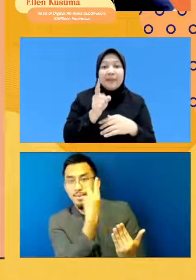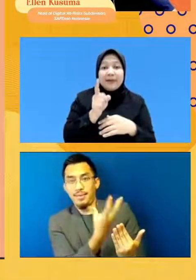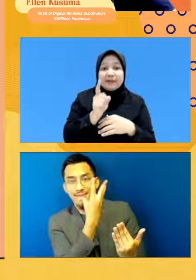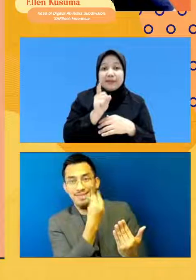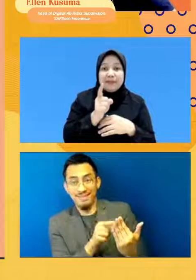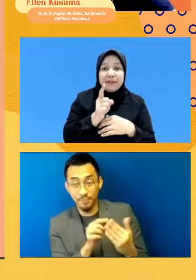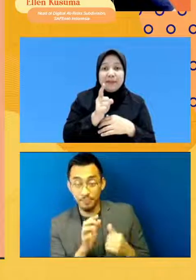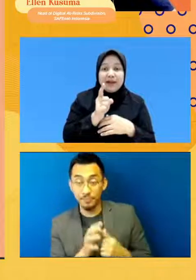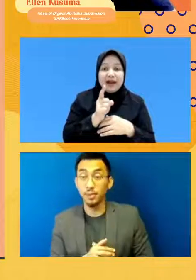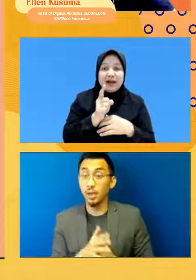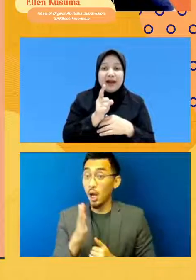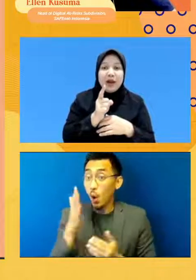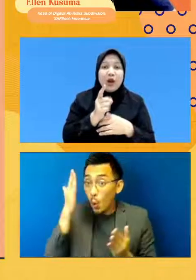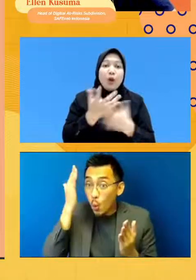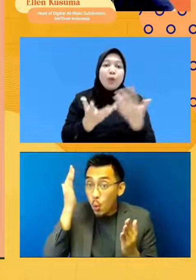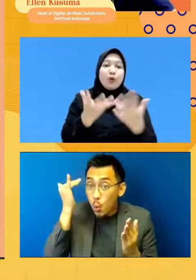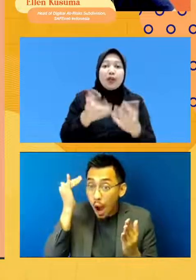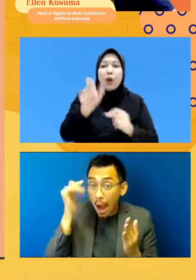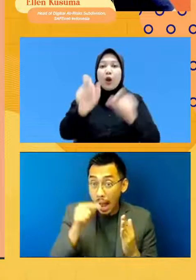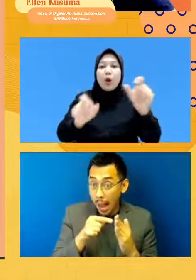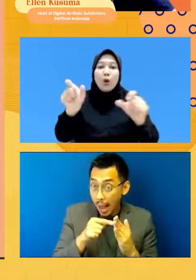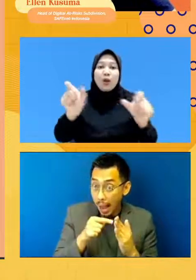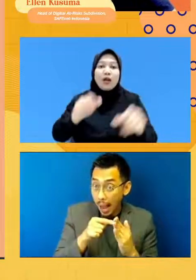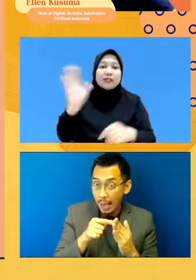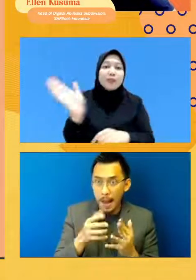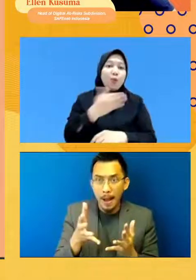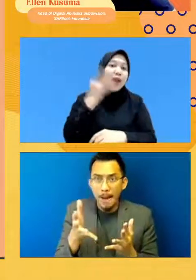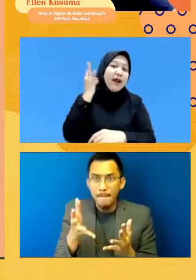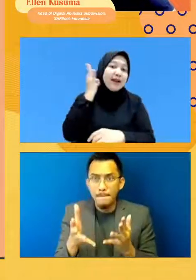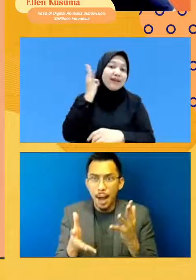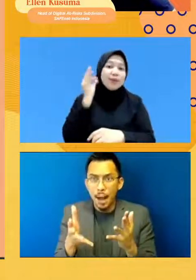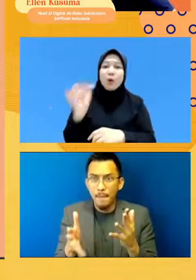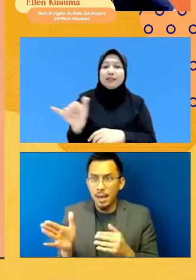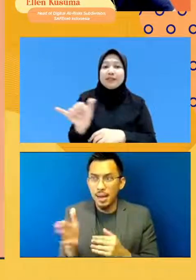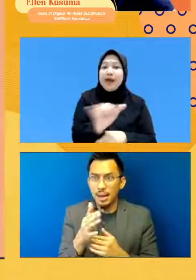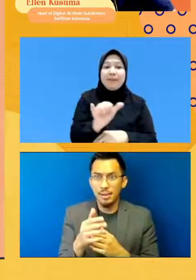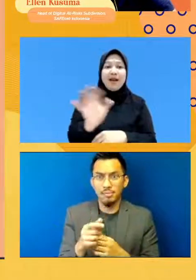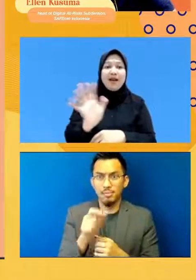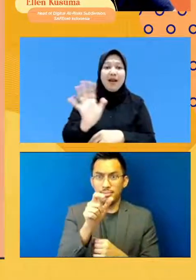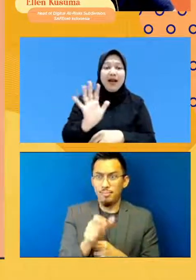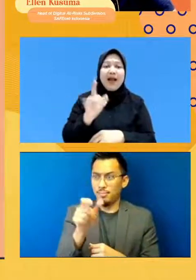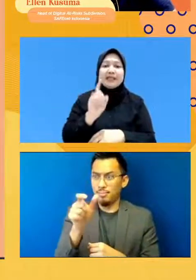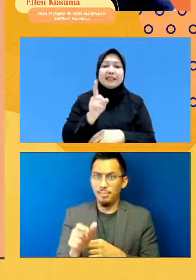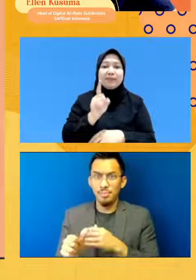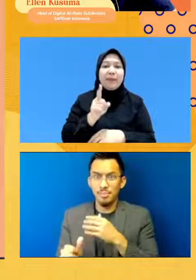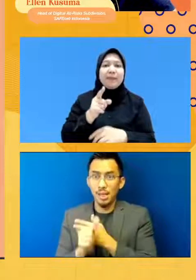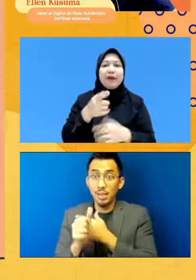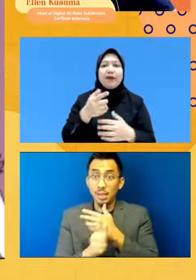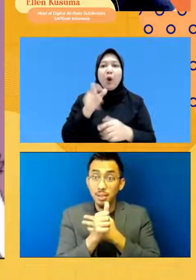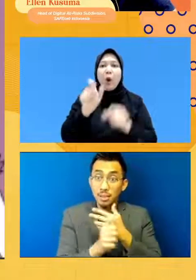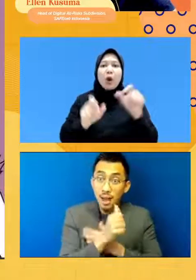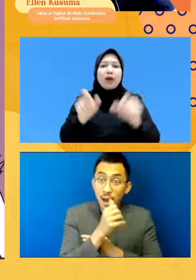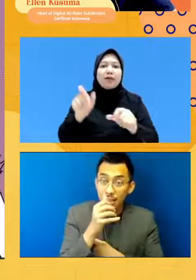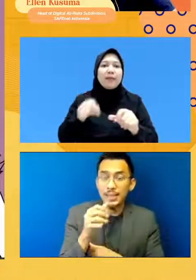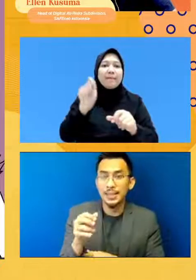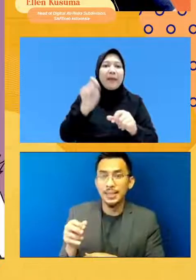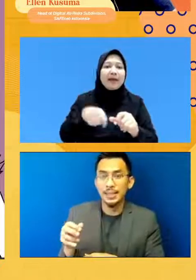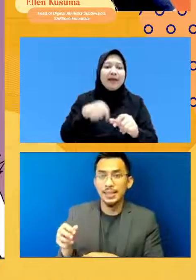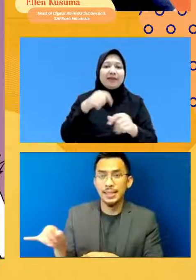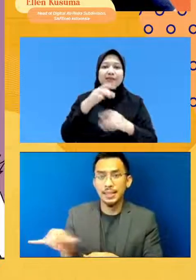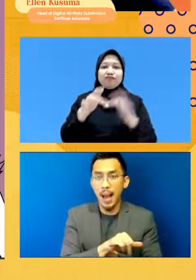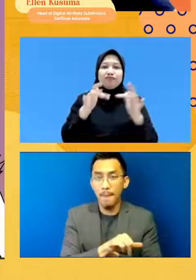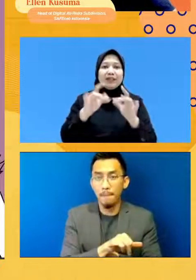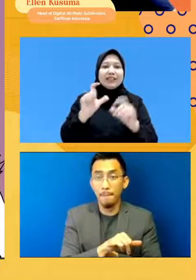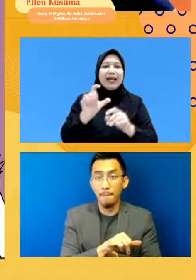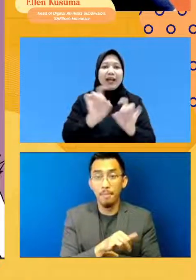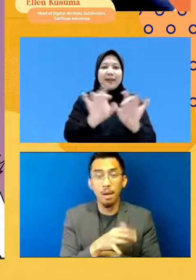with other people's risk, because we have a different context, right? So you could also do that. And